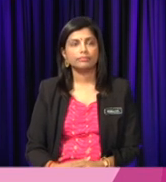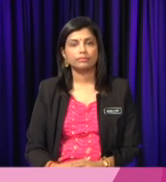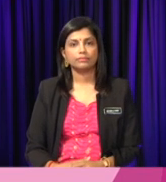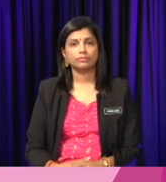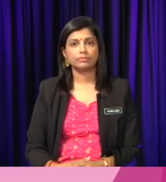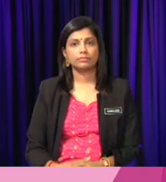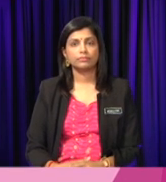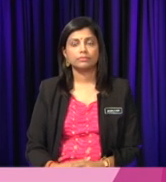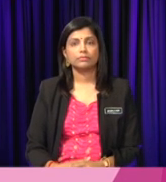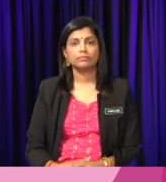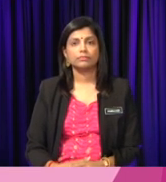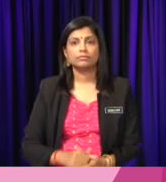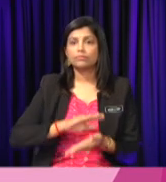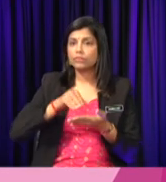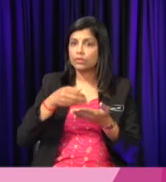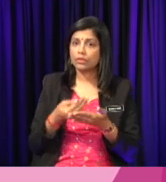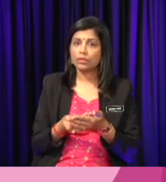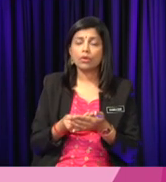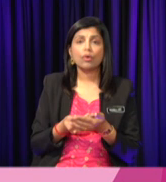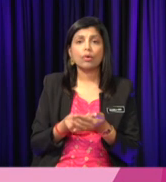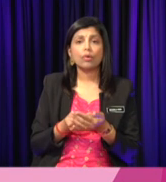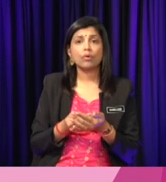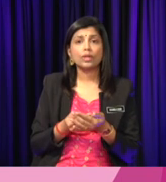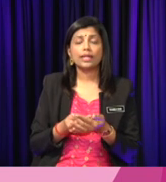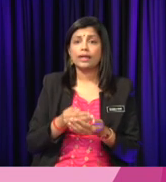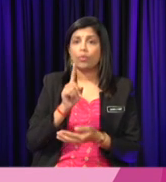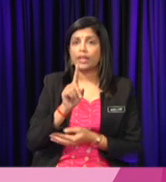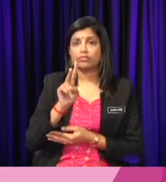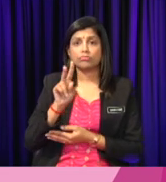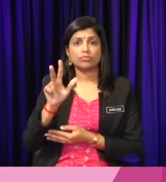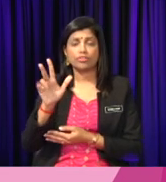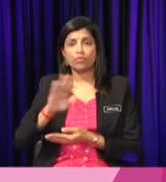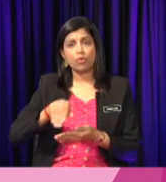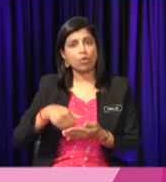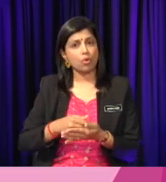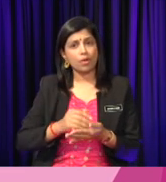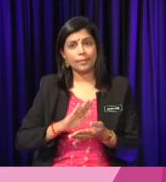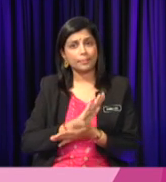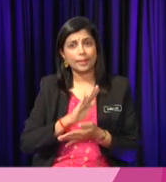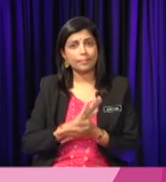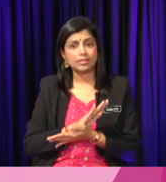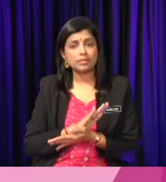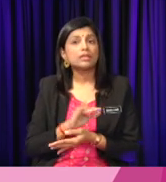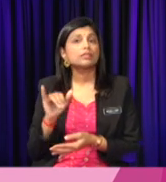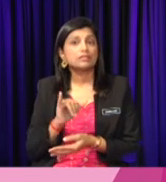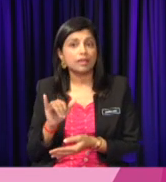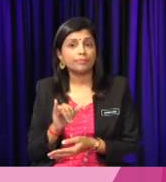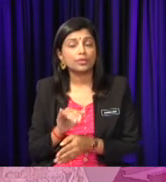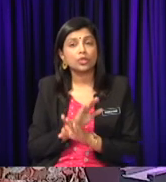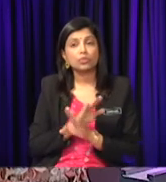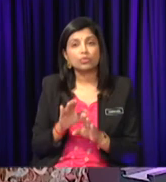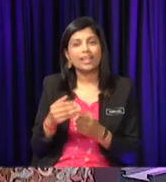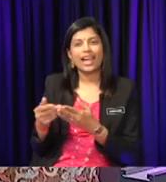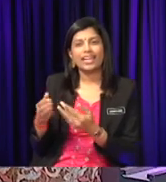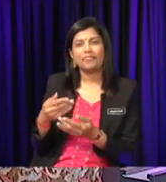exam mm-hmm. is equal 25%. Okay, let me get back to the 24 marks. All right. Just now I went, yeah, people